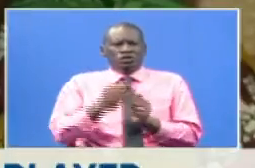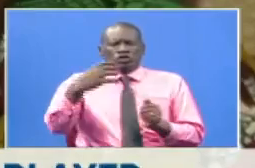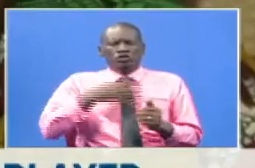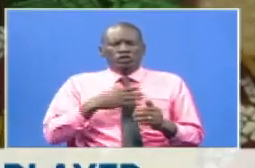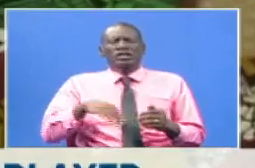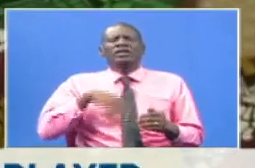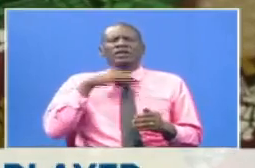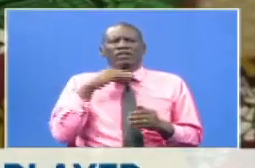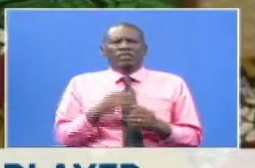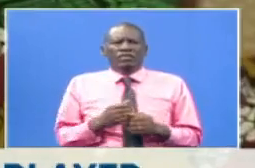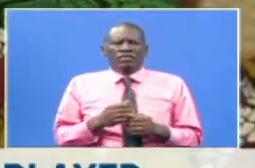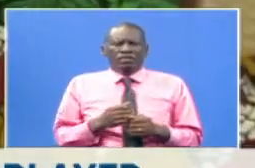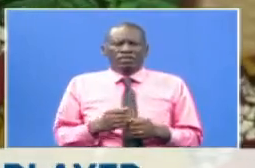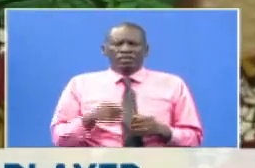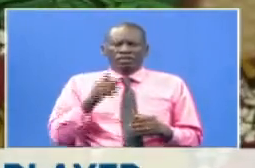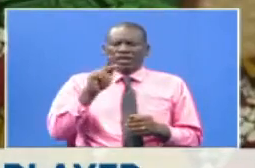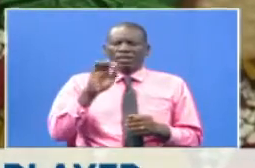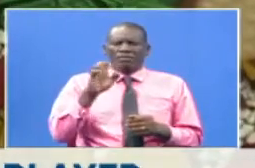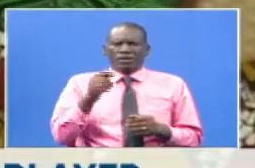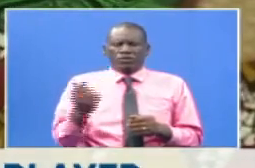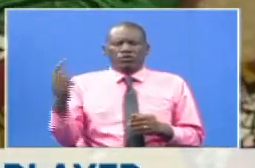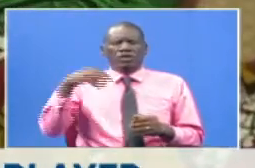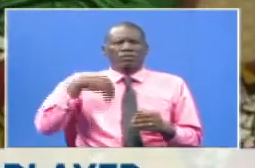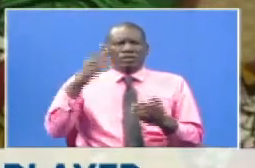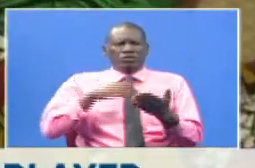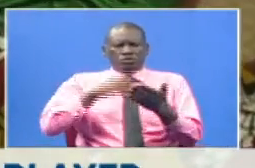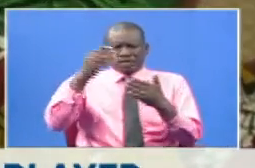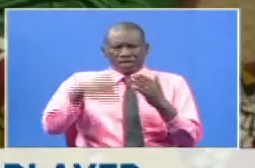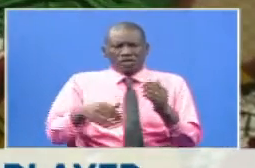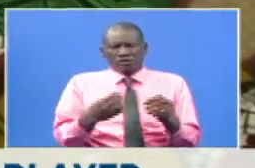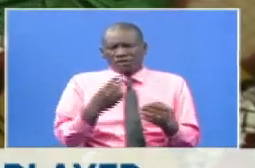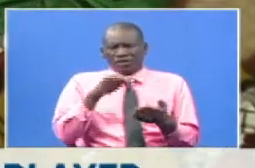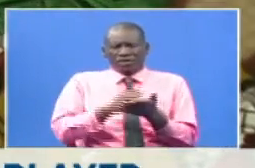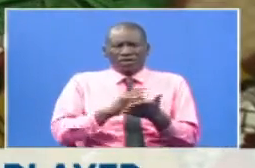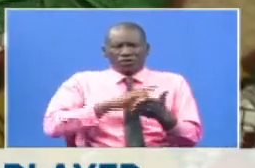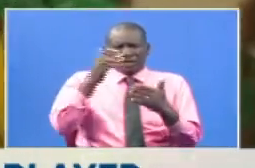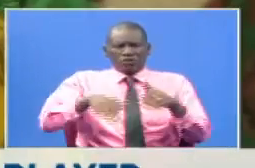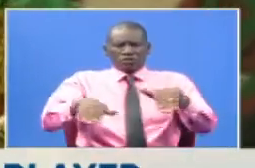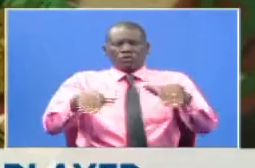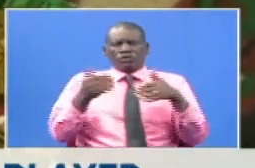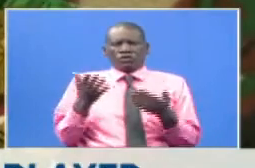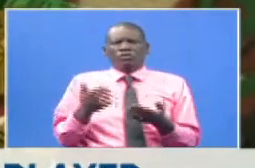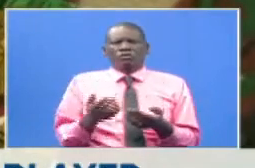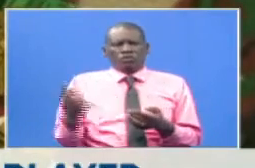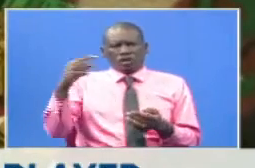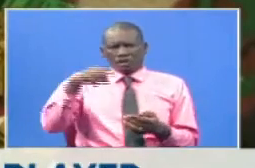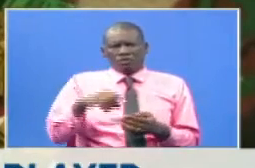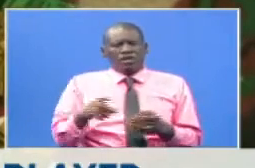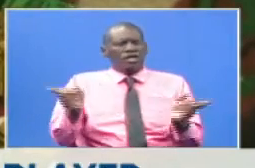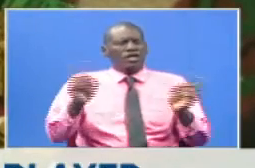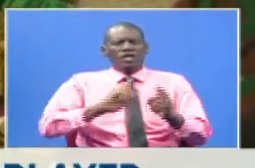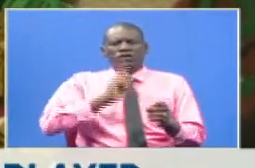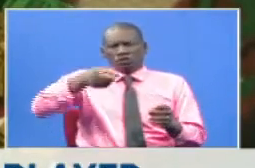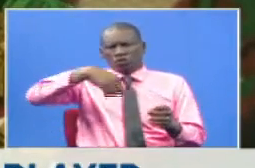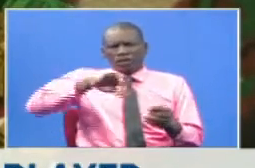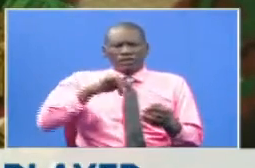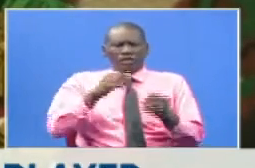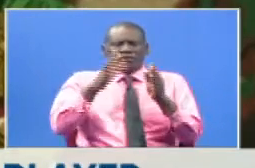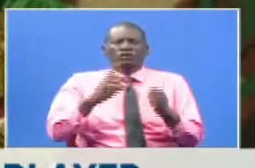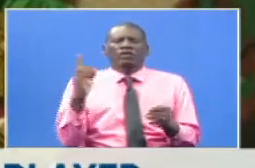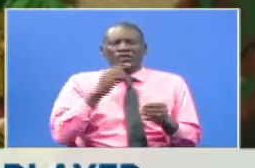So alikuwa kuje hiyo weekend. Ovisa unaona hiyo weekend tulikuwa tunamngoja hata ajaituambia kuna mtu amemthreaten